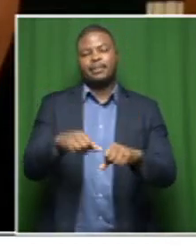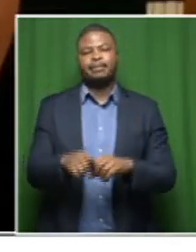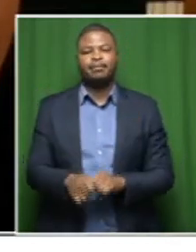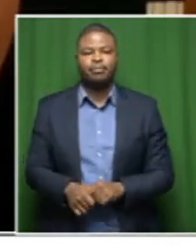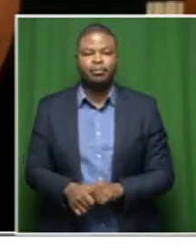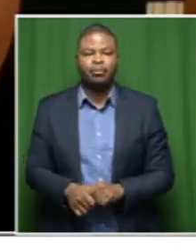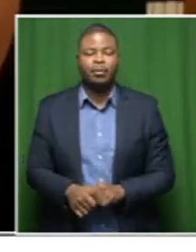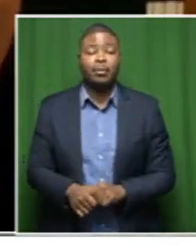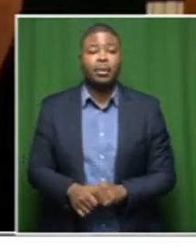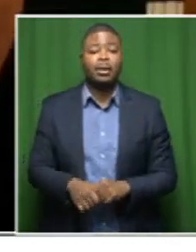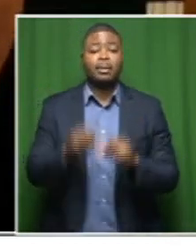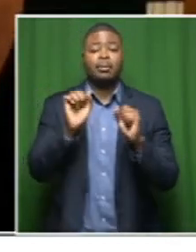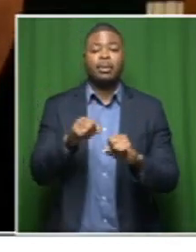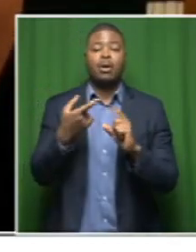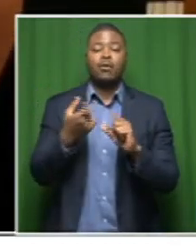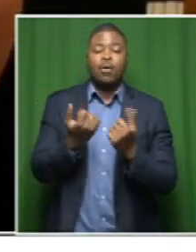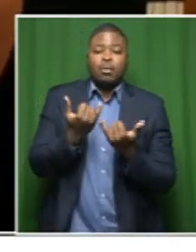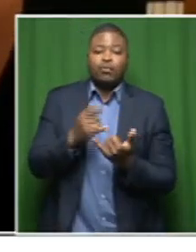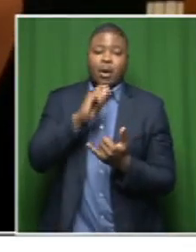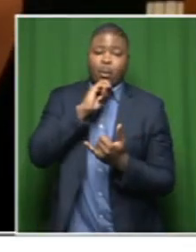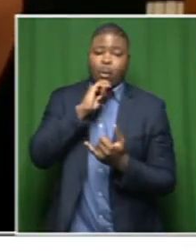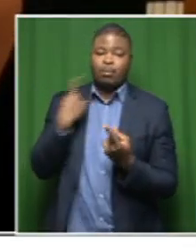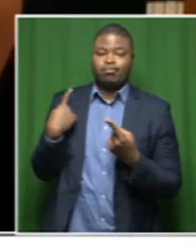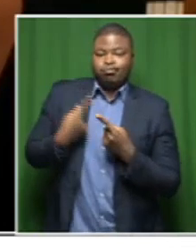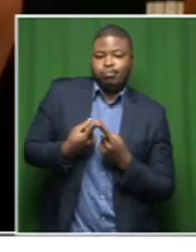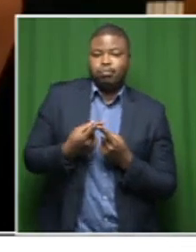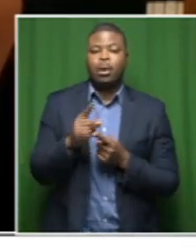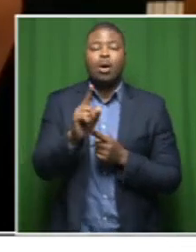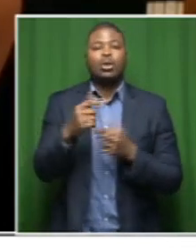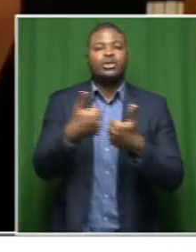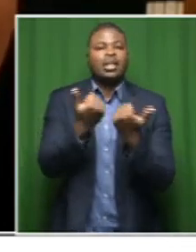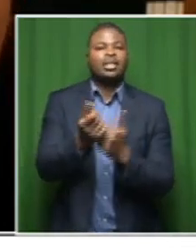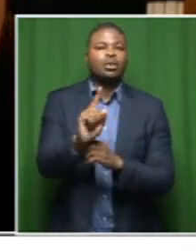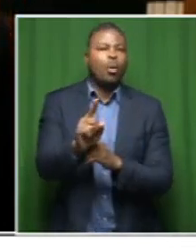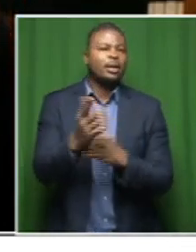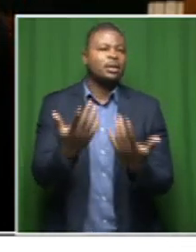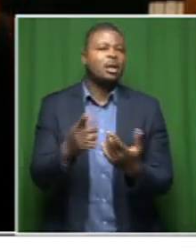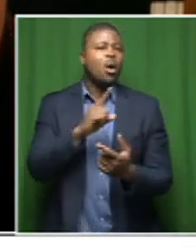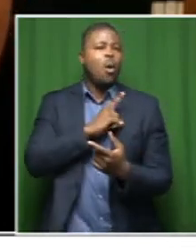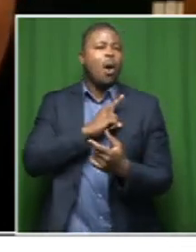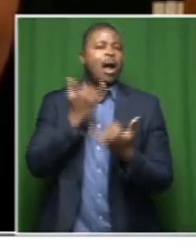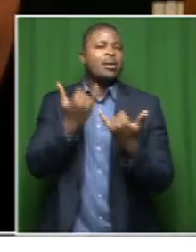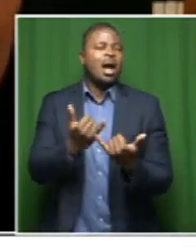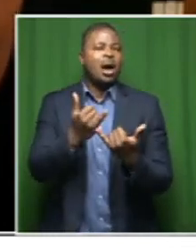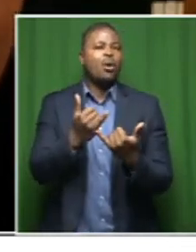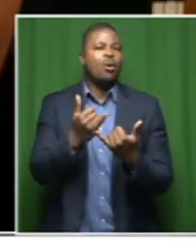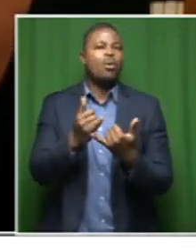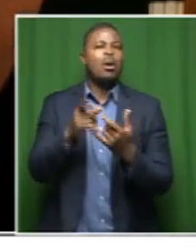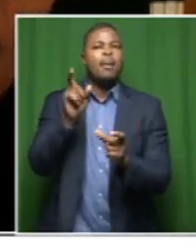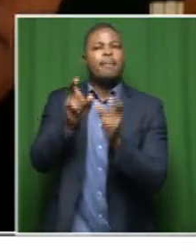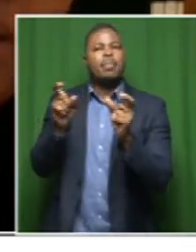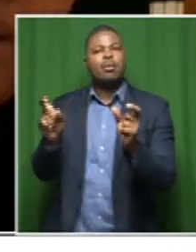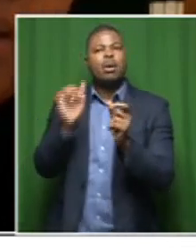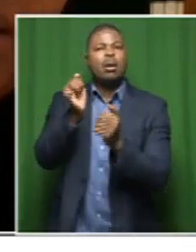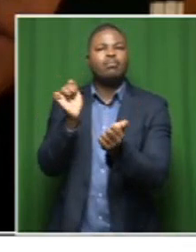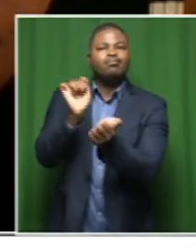morning, what is the problem? What are the challenges? Why is justice seemingly being meted out